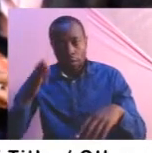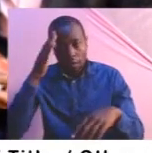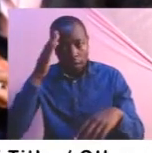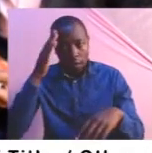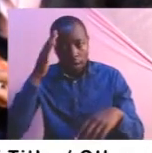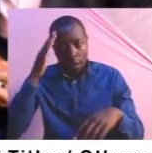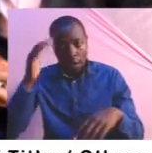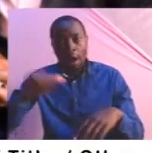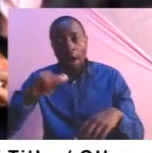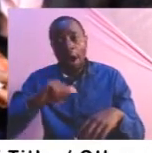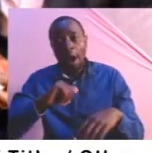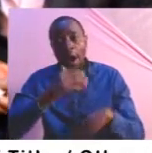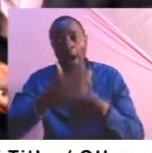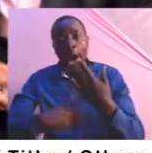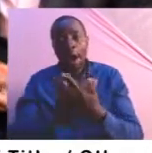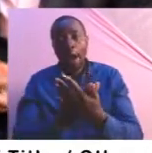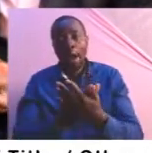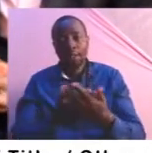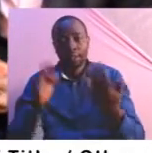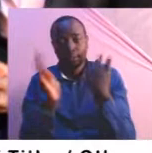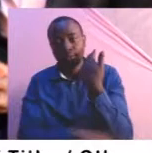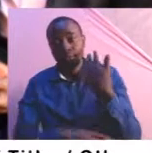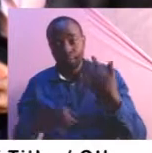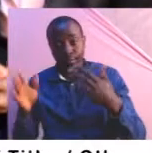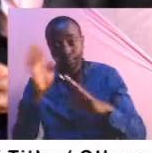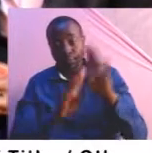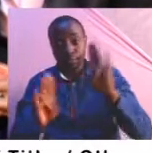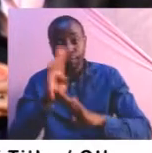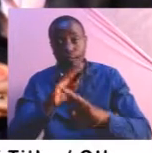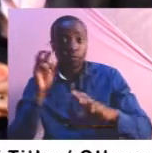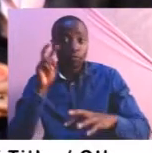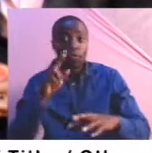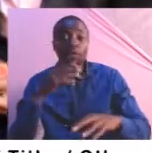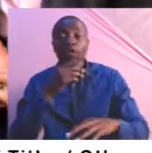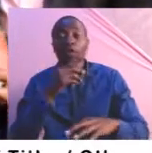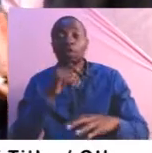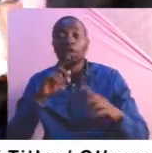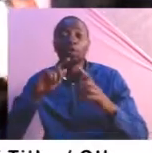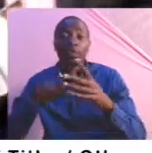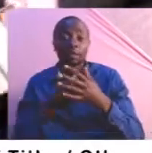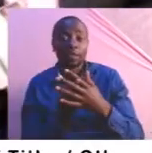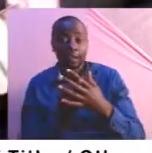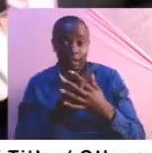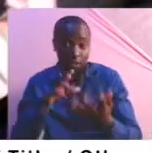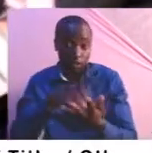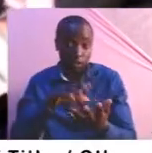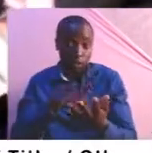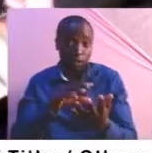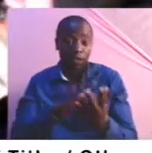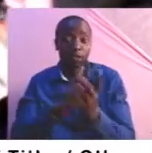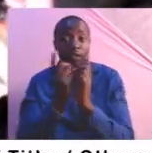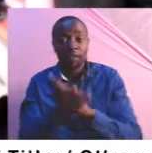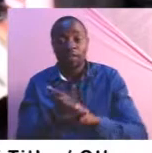morality and so on. And you can see a man who had started off in a different scenario, ending up